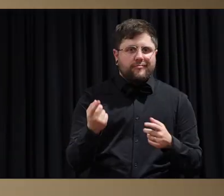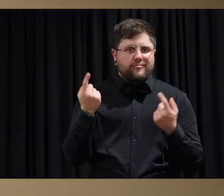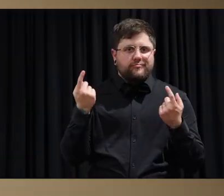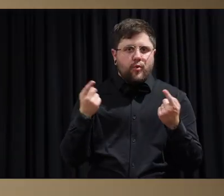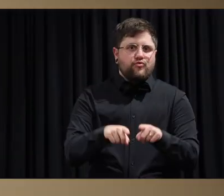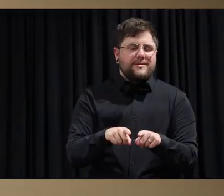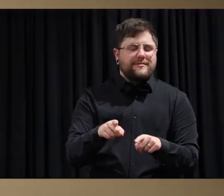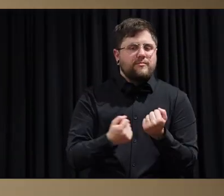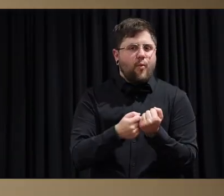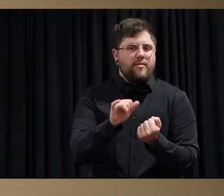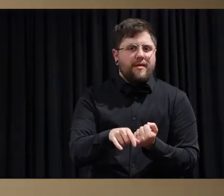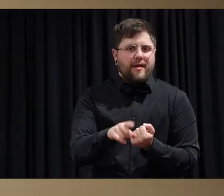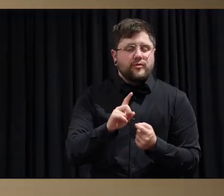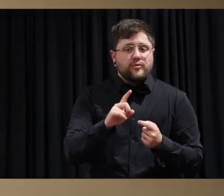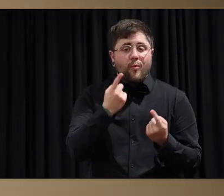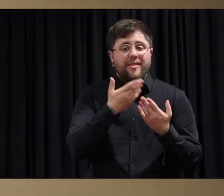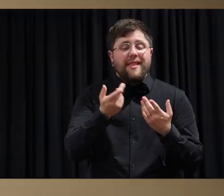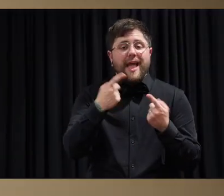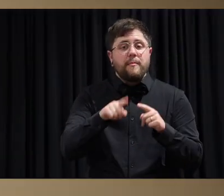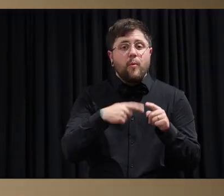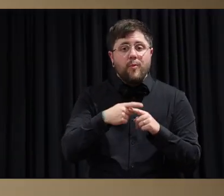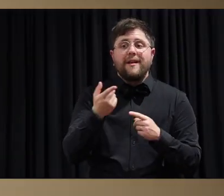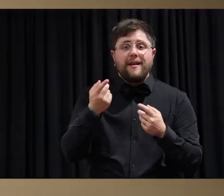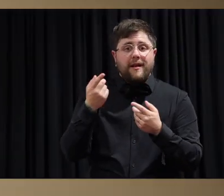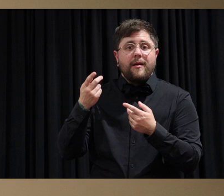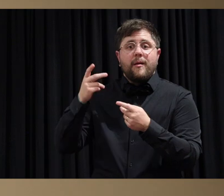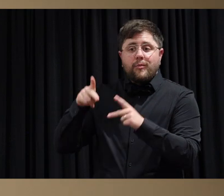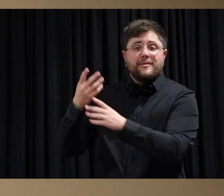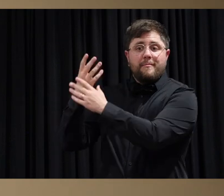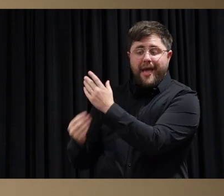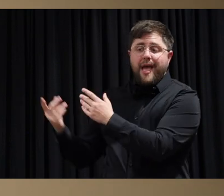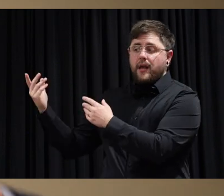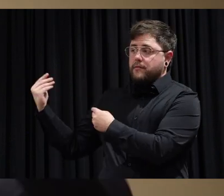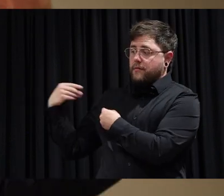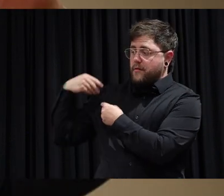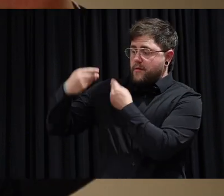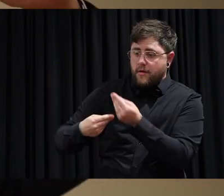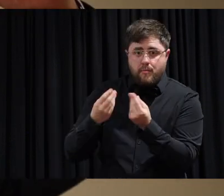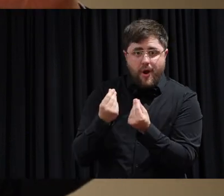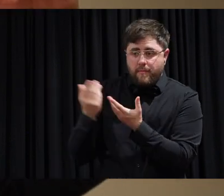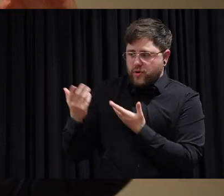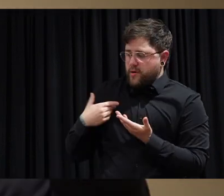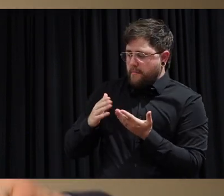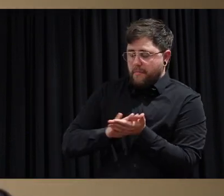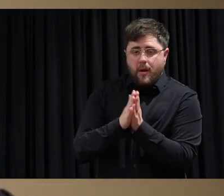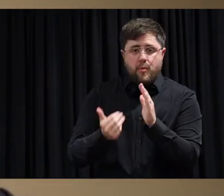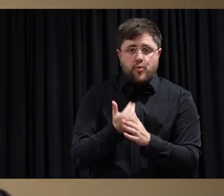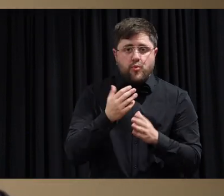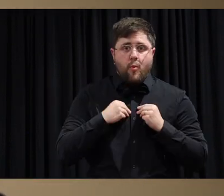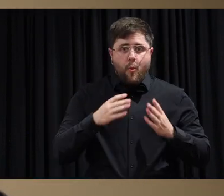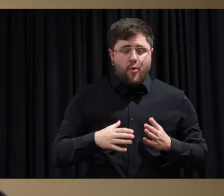that happens when you inherit a property is you're the new owner and the tax basis flies up, right?